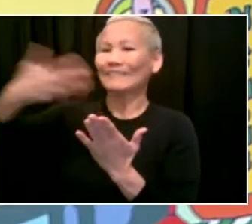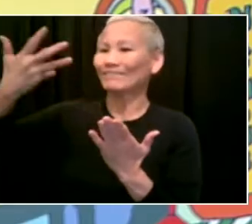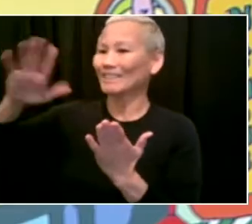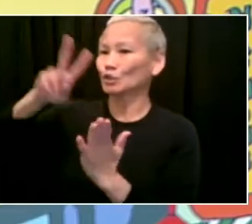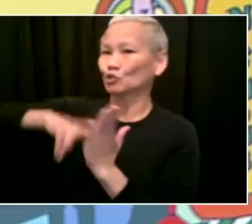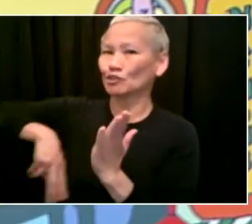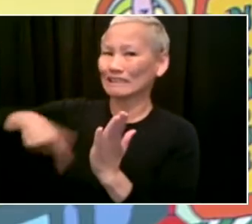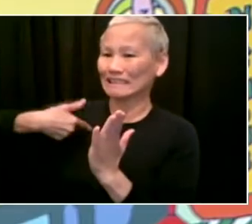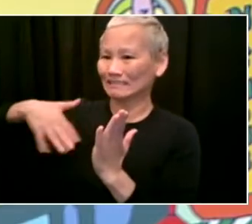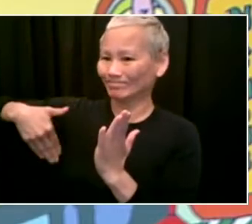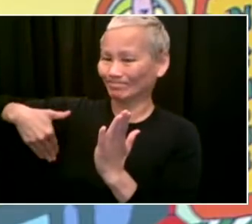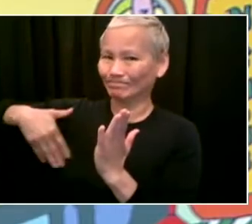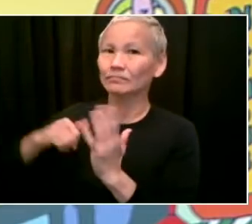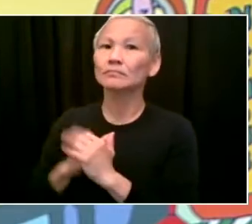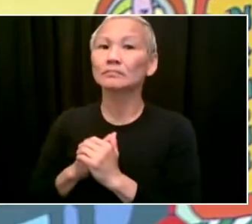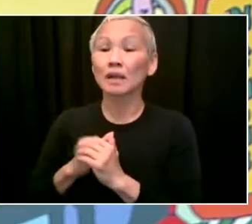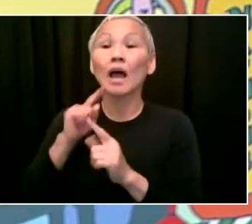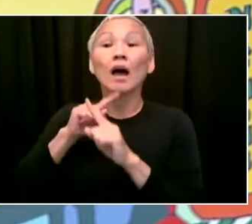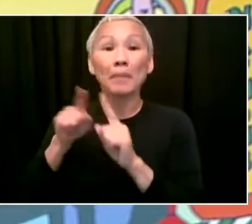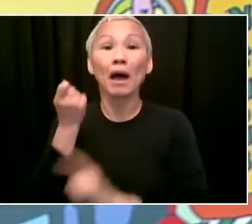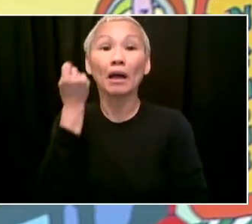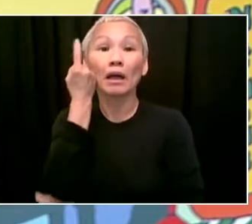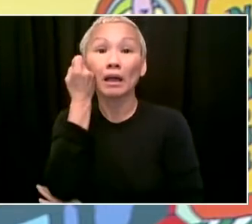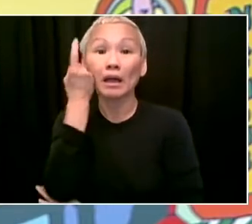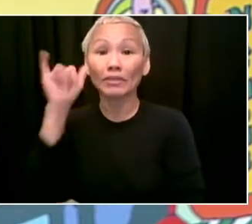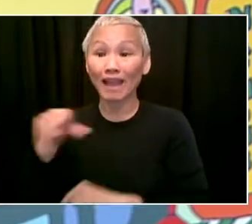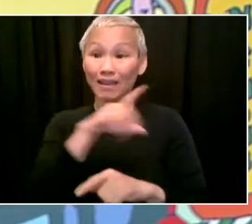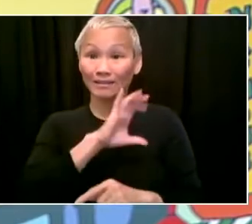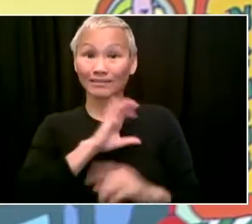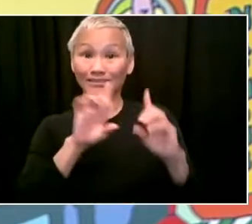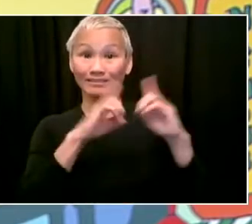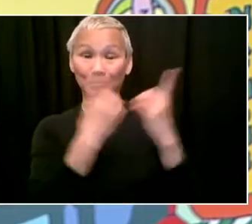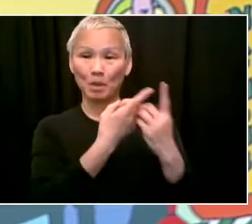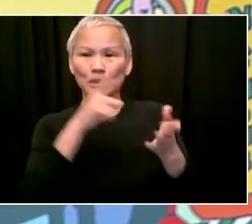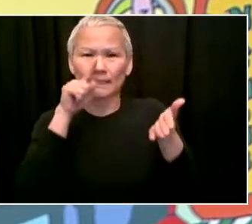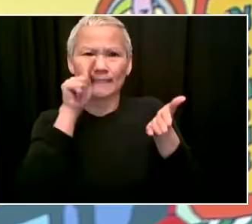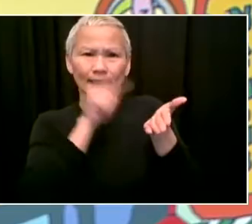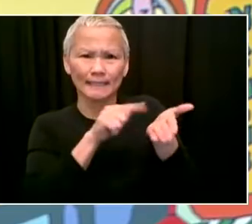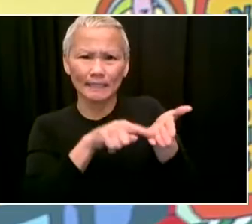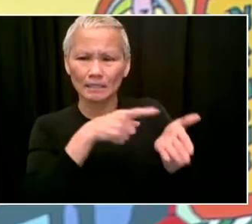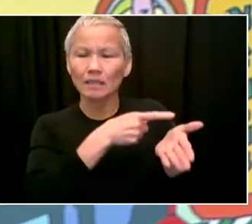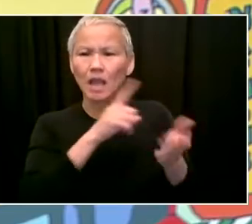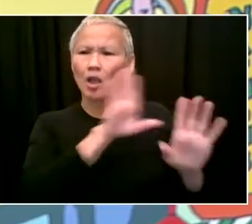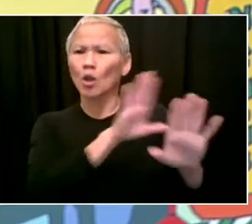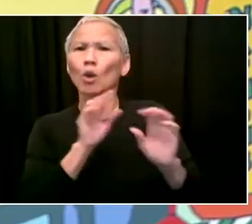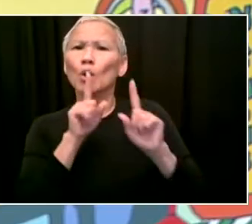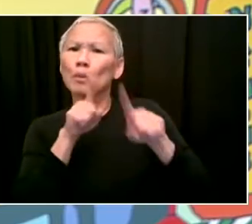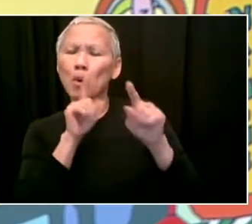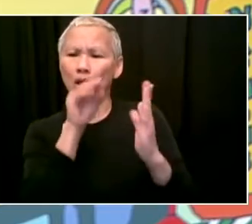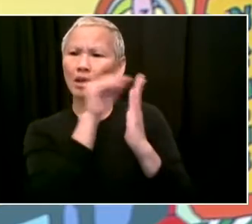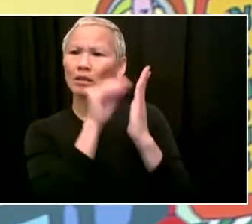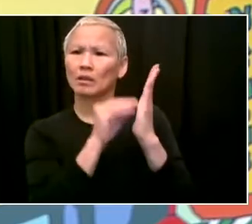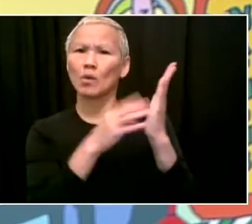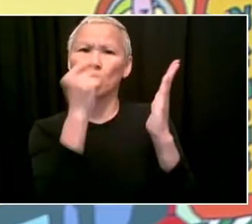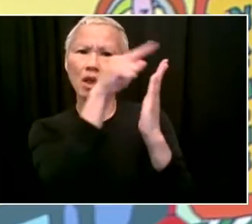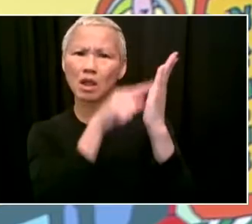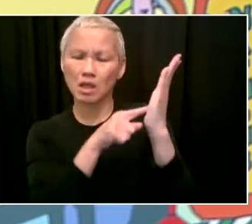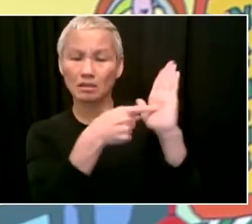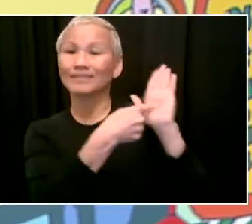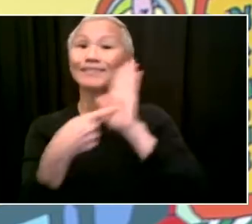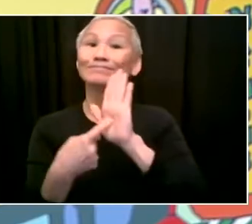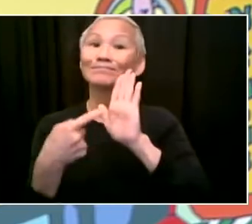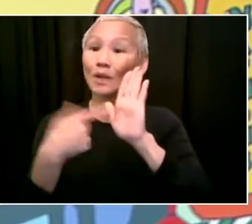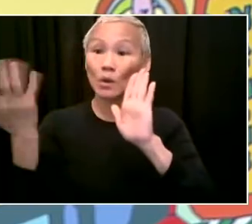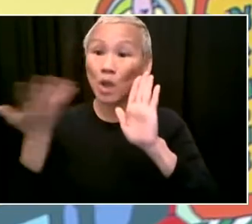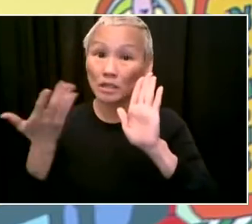from the Law Department. I think both those reports really laid out very objectively and clearly the